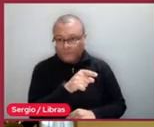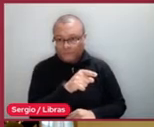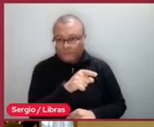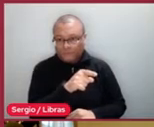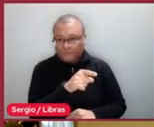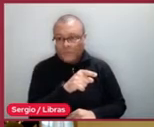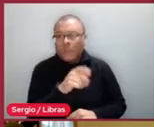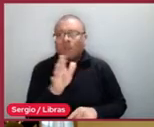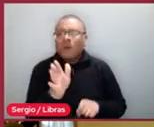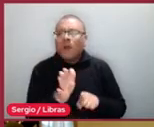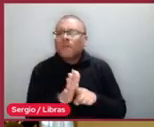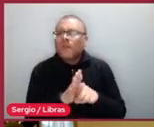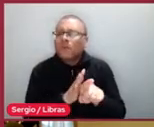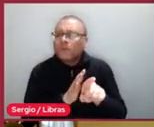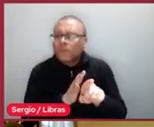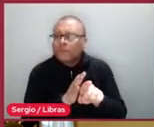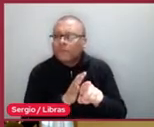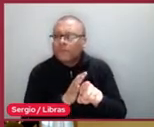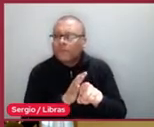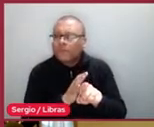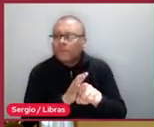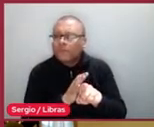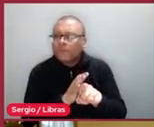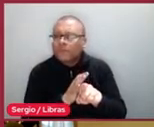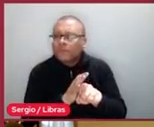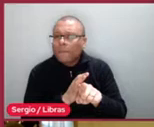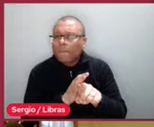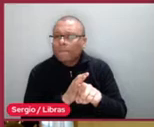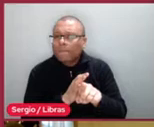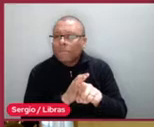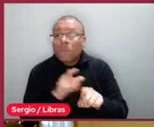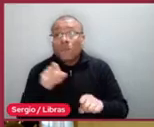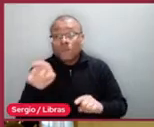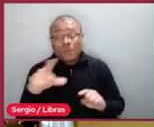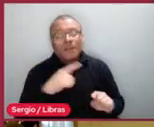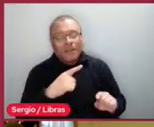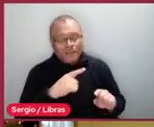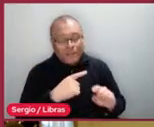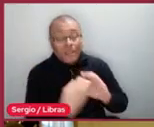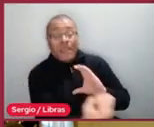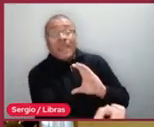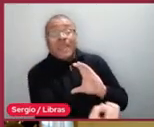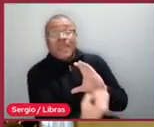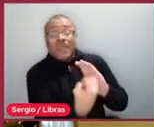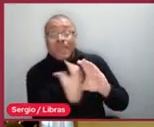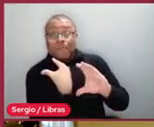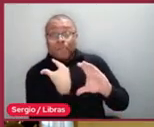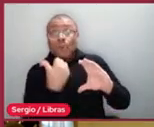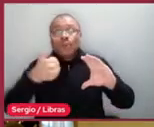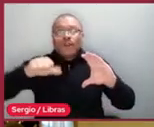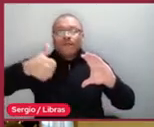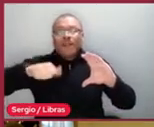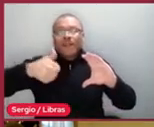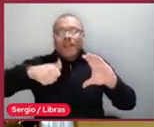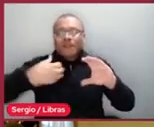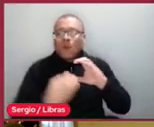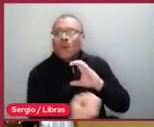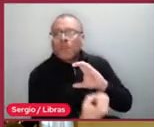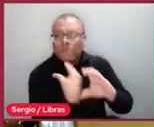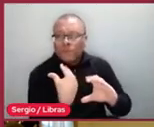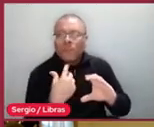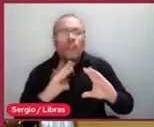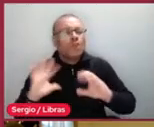And the question is, we are doing all of this just to validate an input. And what if I don't want to save it into a